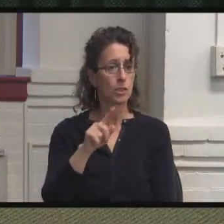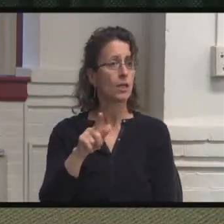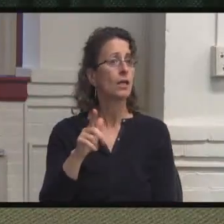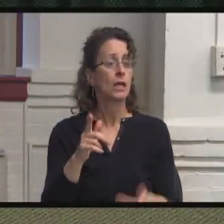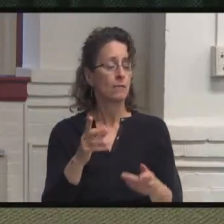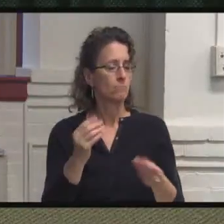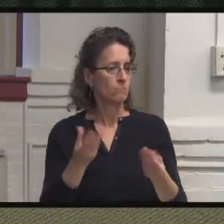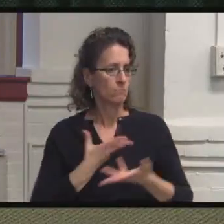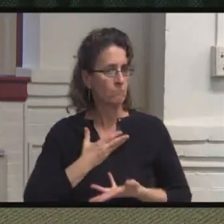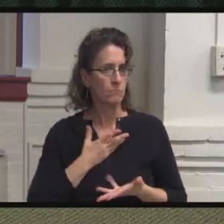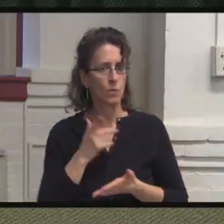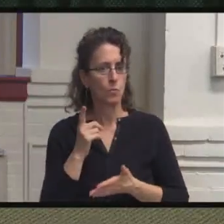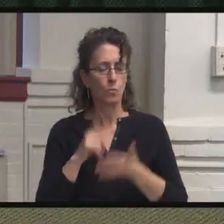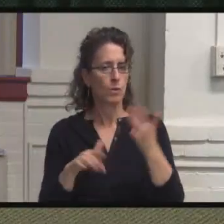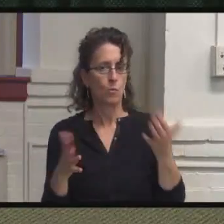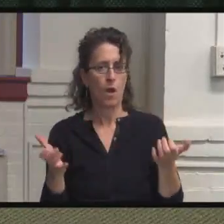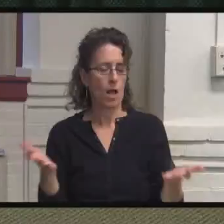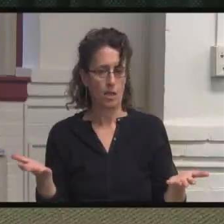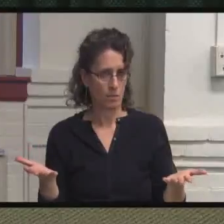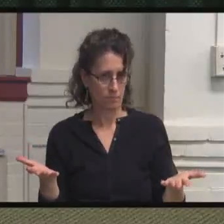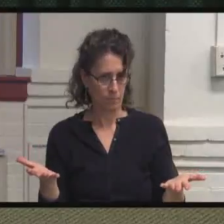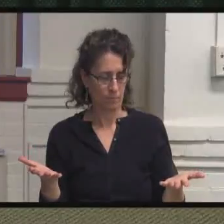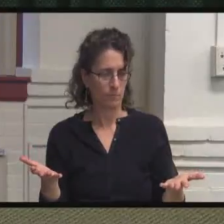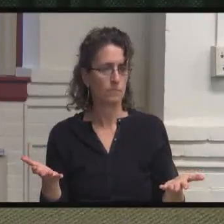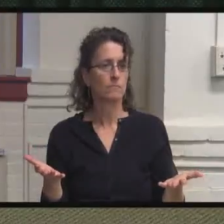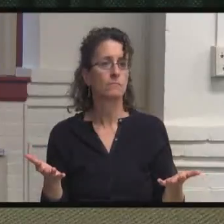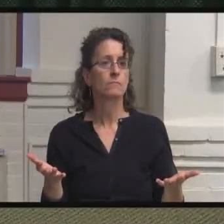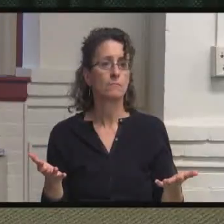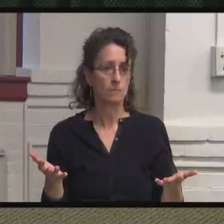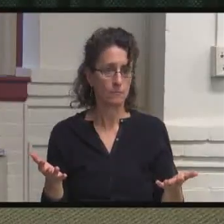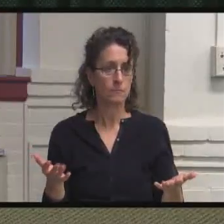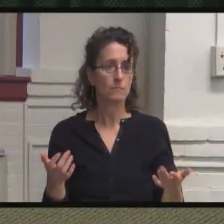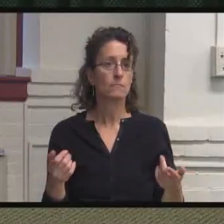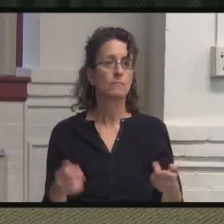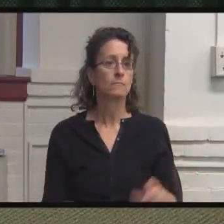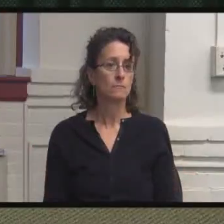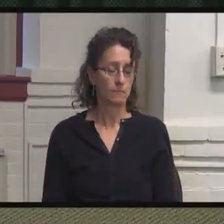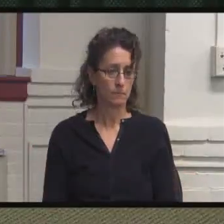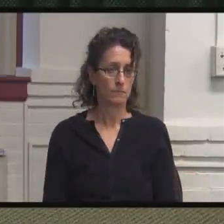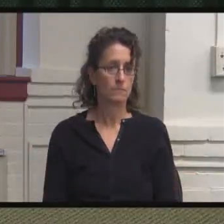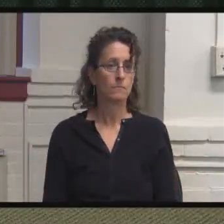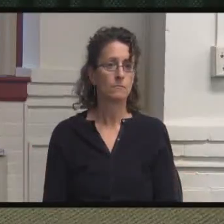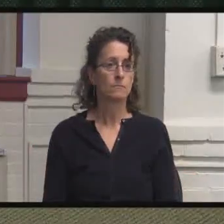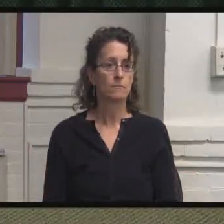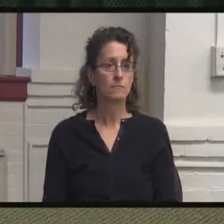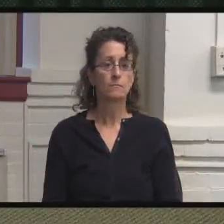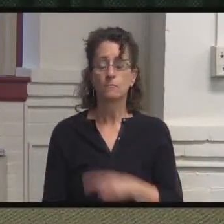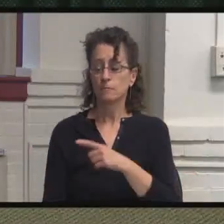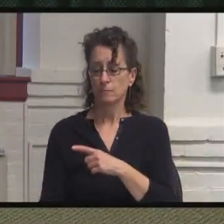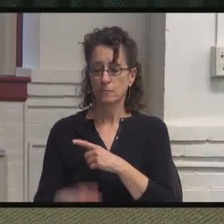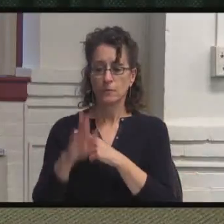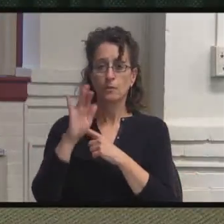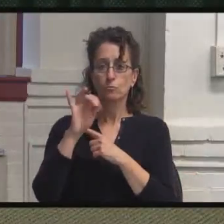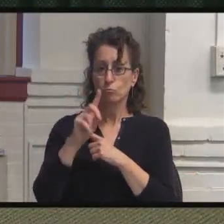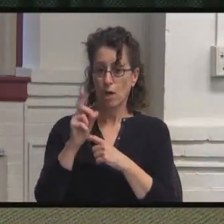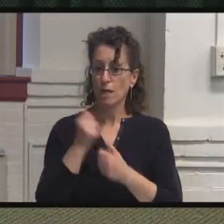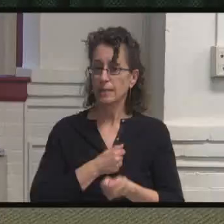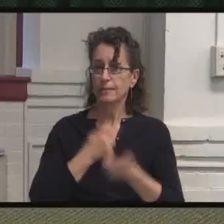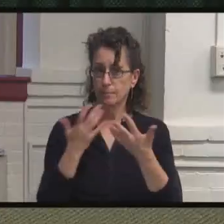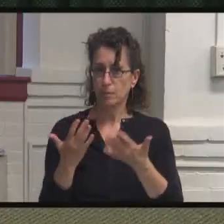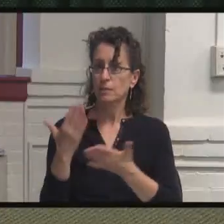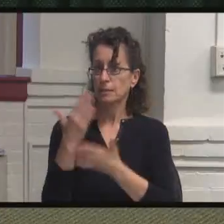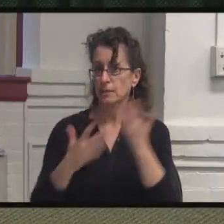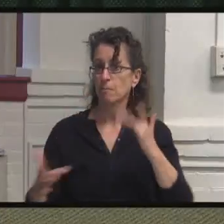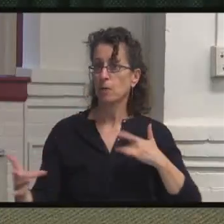wants. And then since you act on behalf of the town and there's some concerns that you've raised, as expressed in the letter